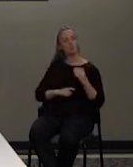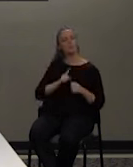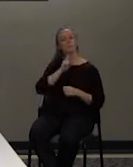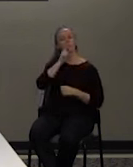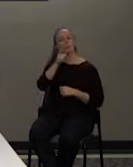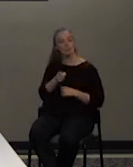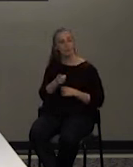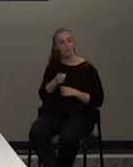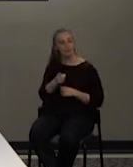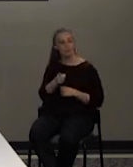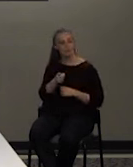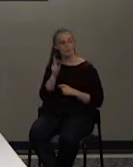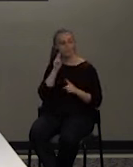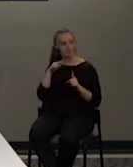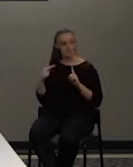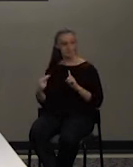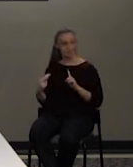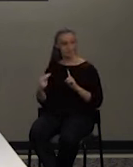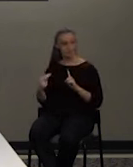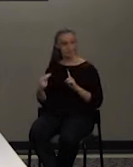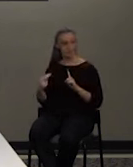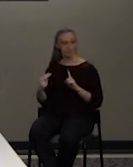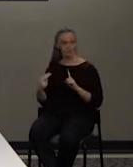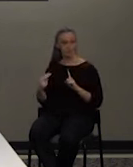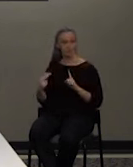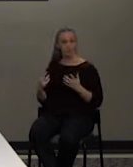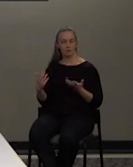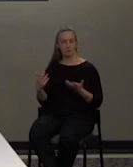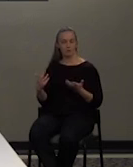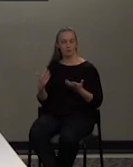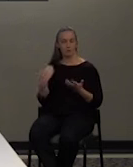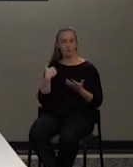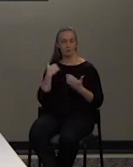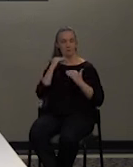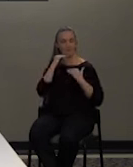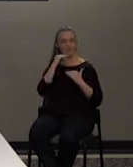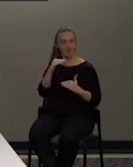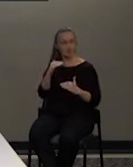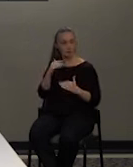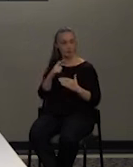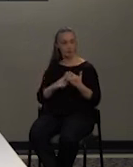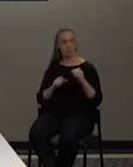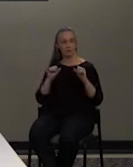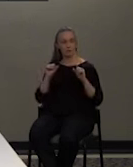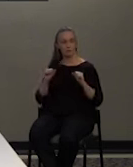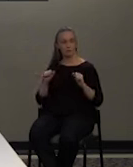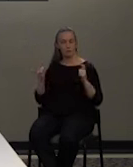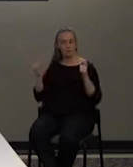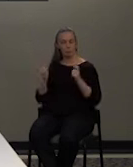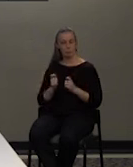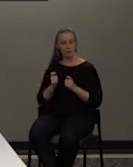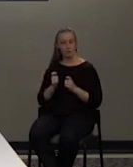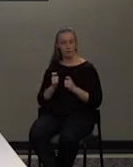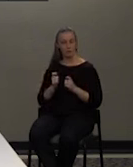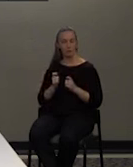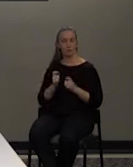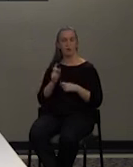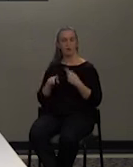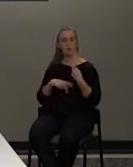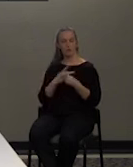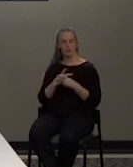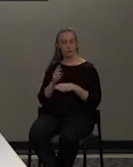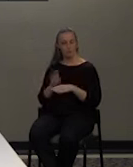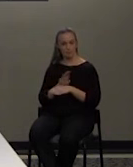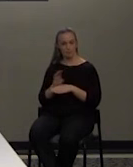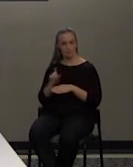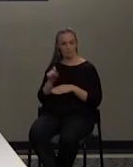from a standpoint. I mean, there are limits to what you can draw on the amount of time a business needs to have those people